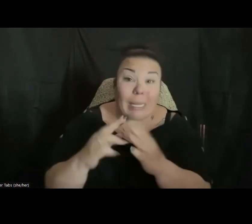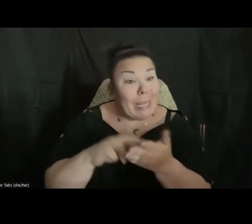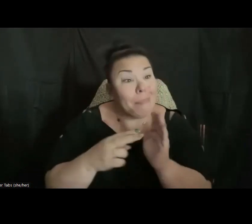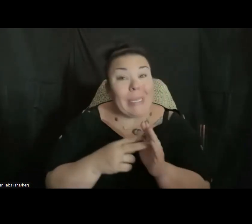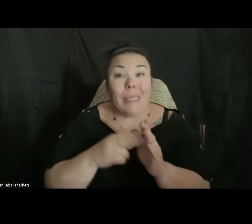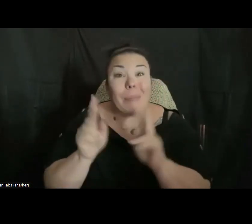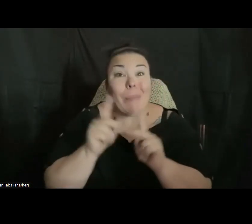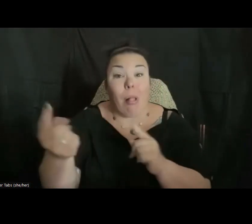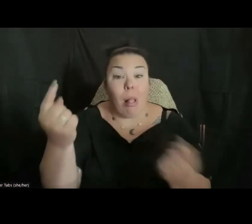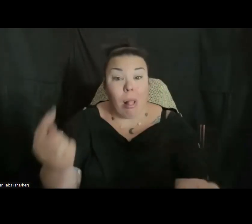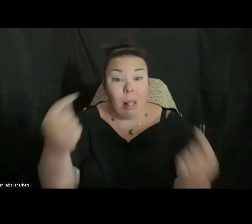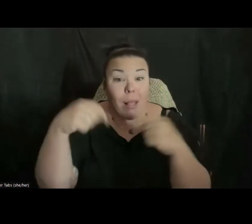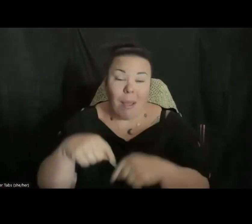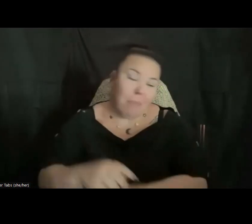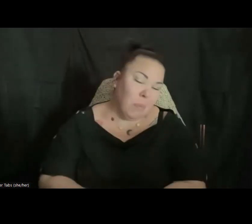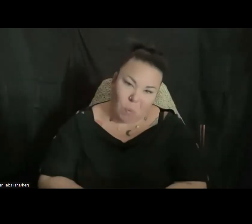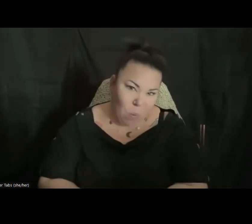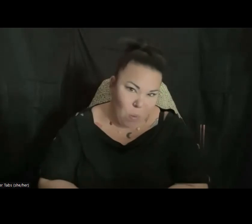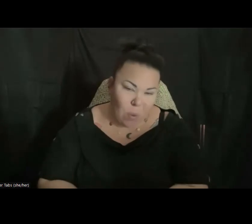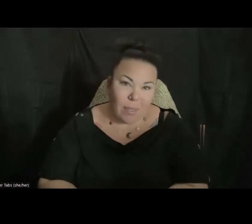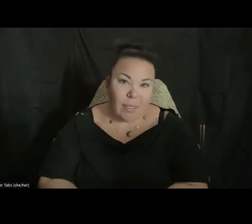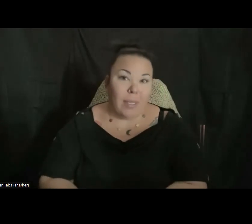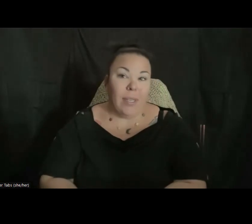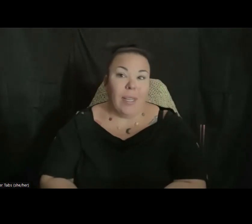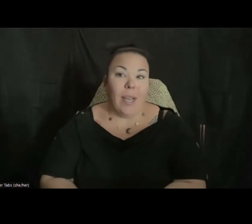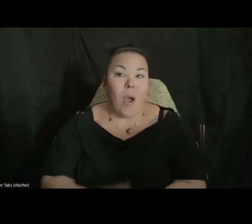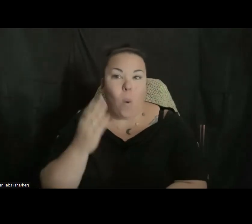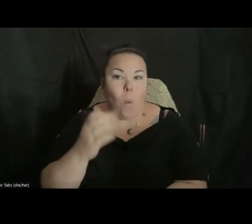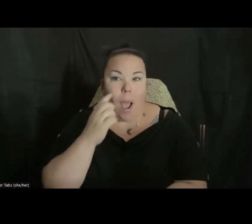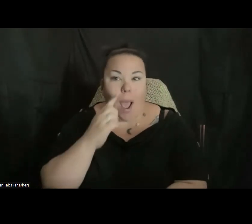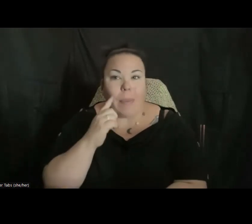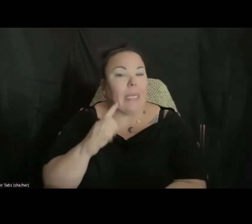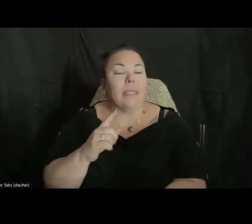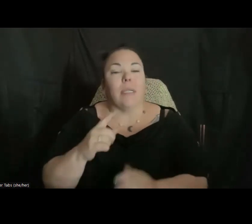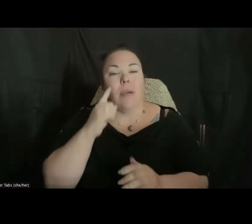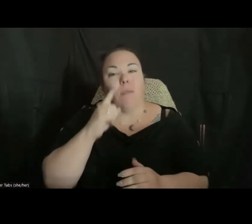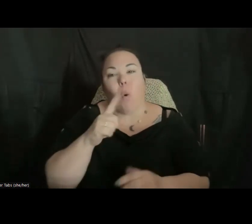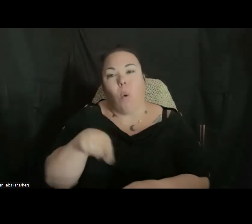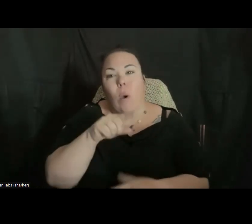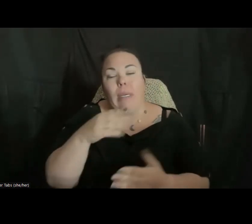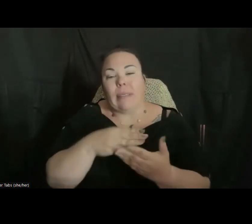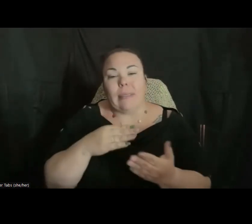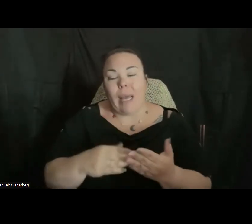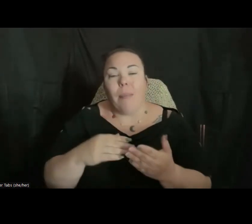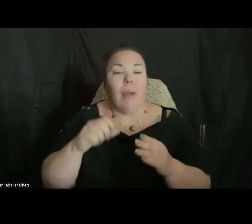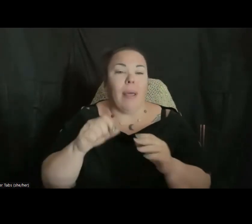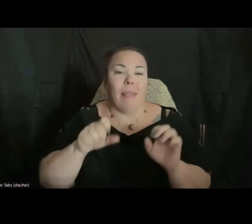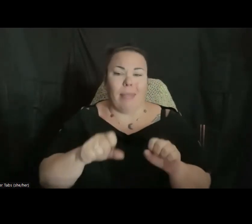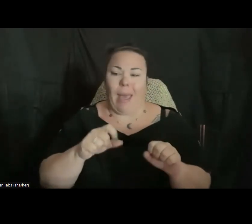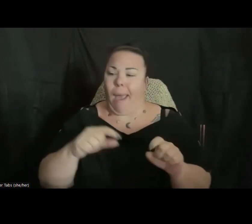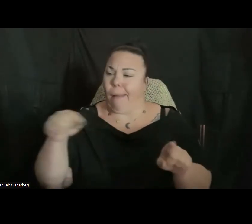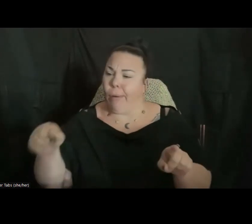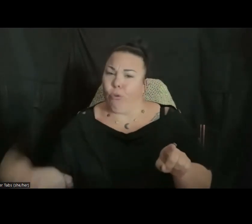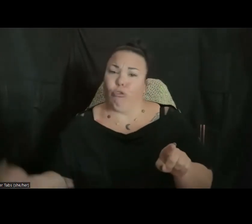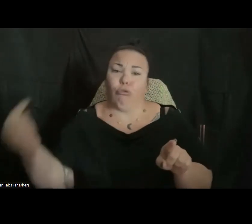them to leave the location where they're staying to go across the street and come into a clinic. So they do come to the mobile clinic.